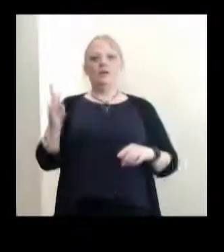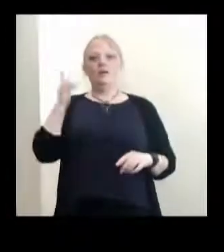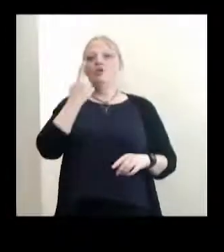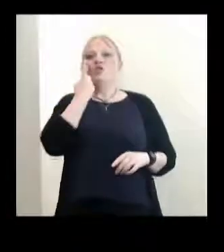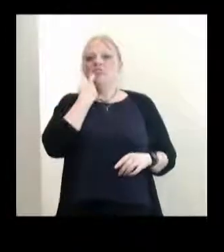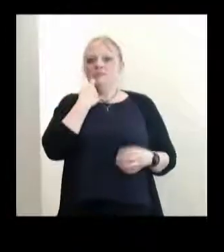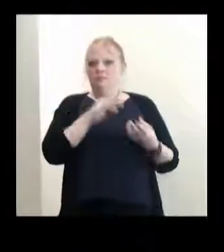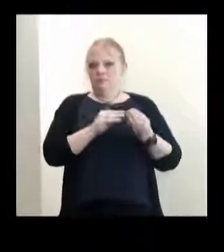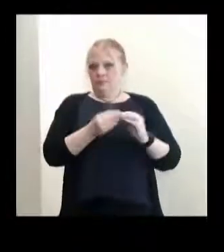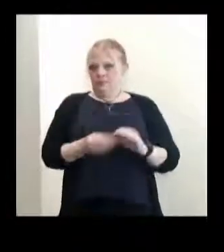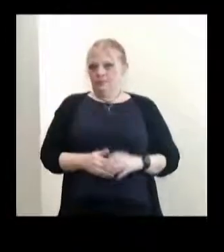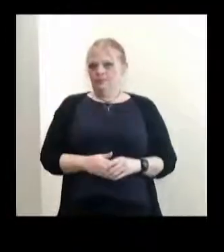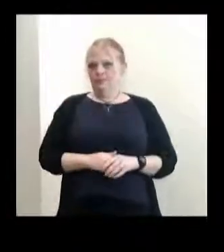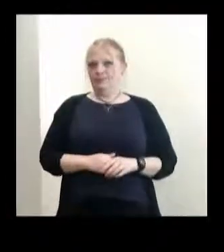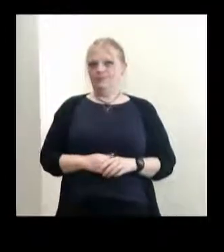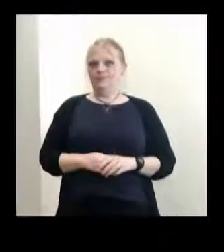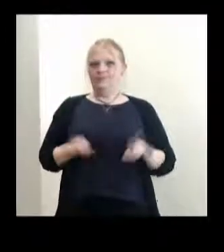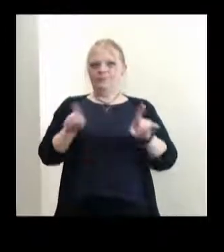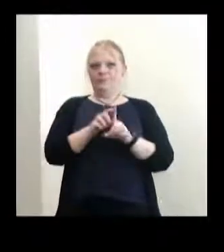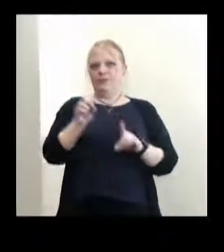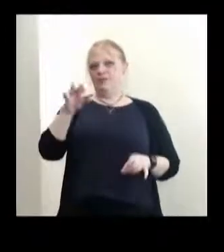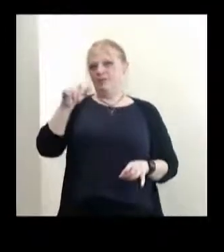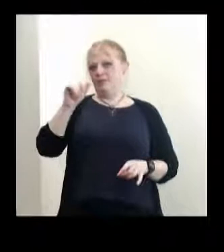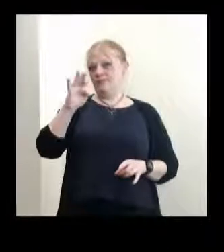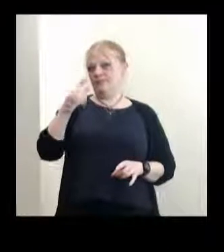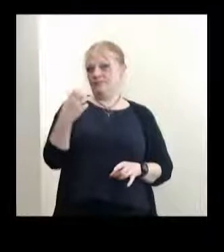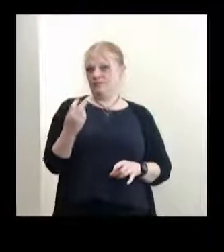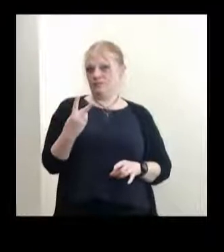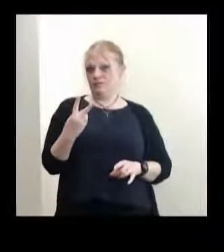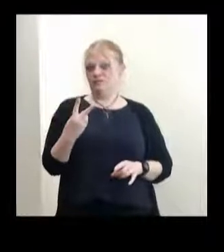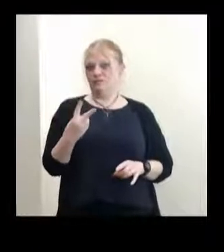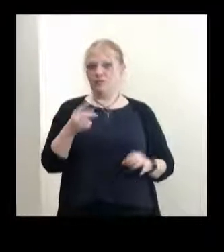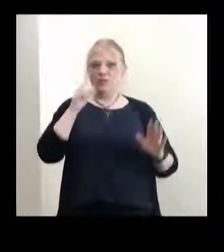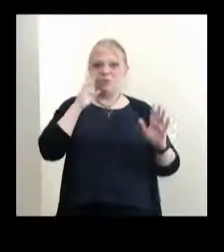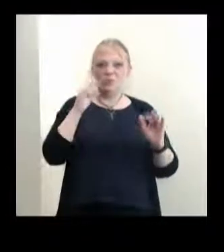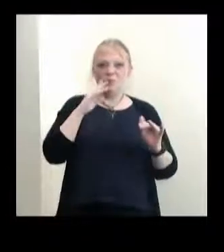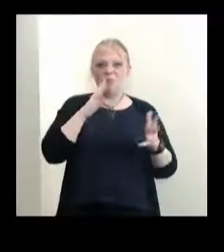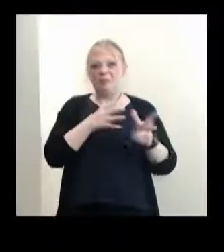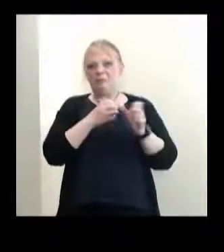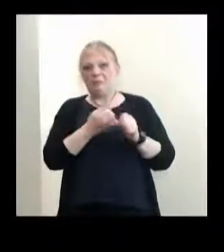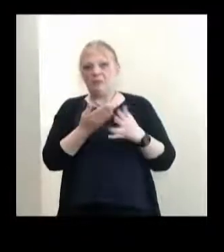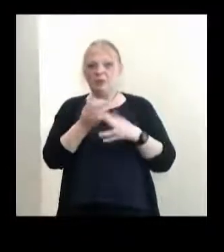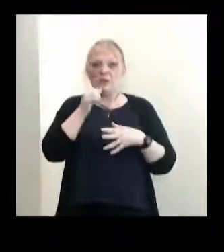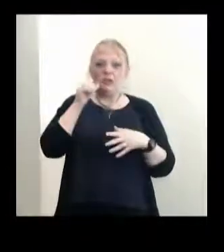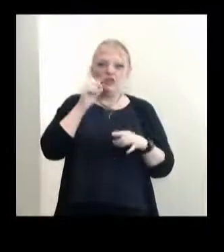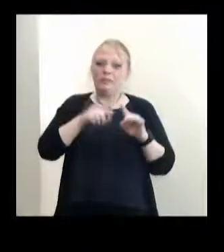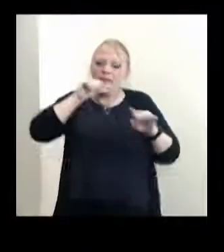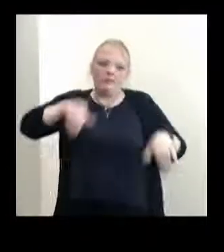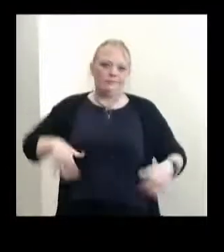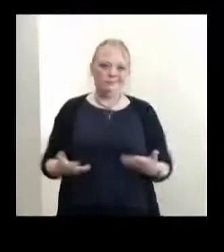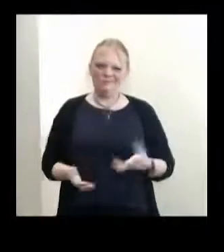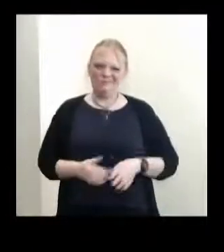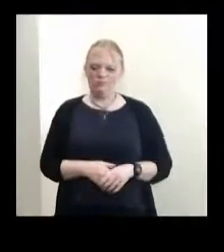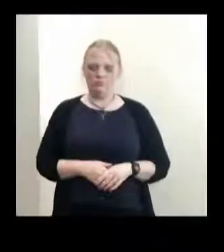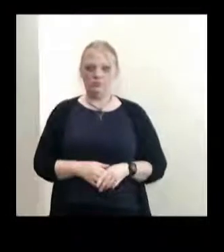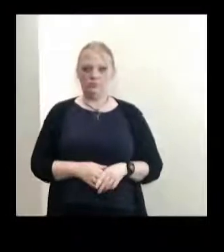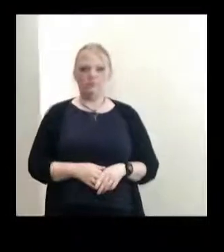numbers. As April 12th, we were hoping the state would update it theirs through yesterday, they had not yet. But